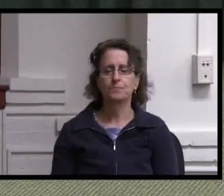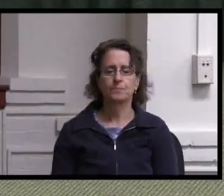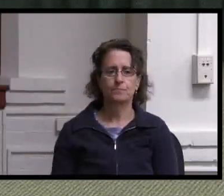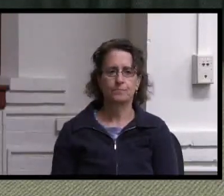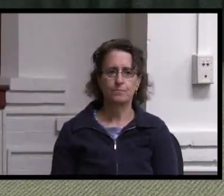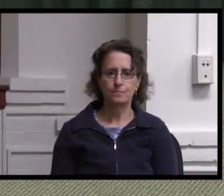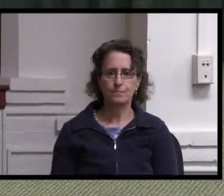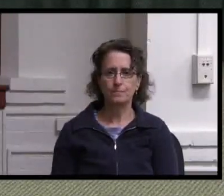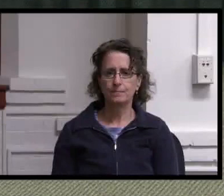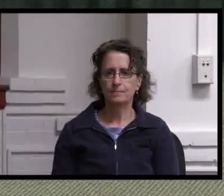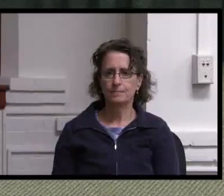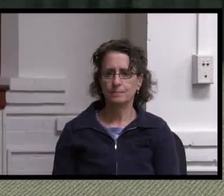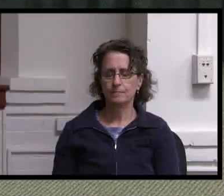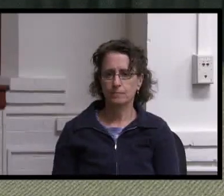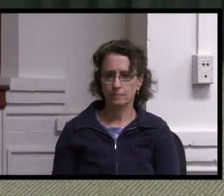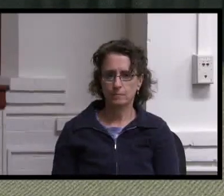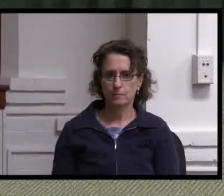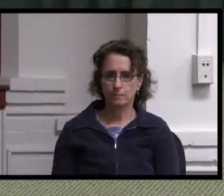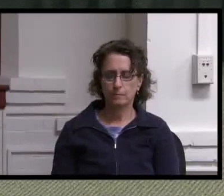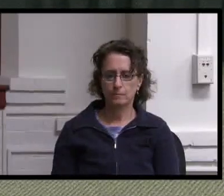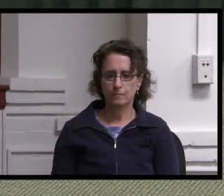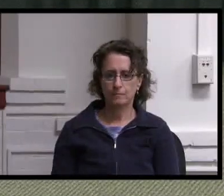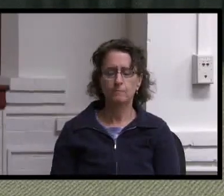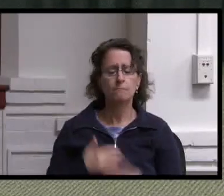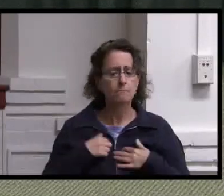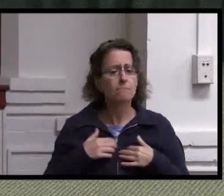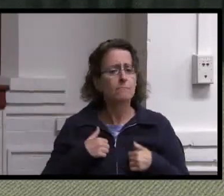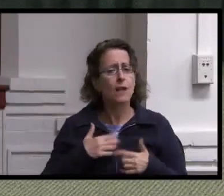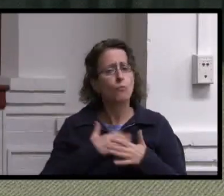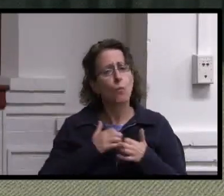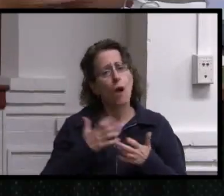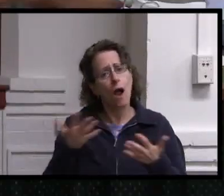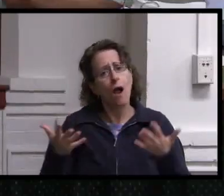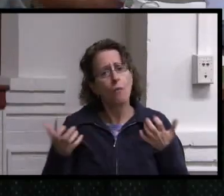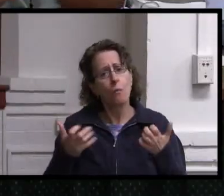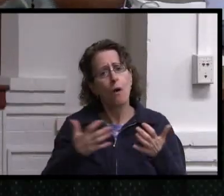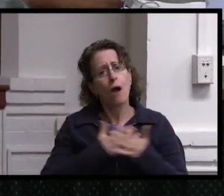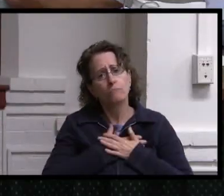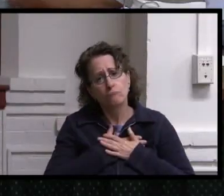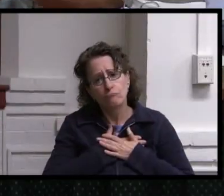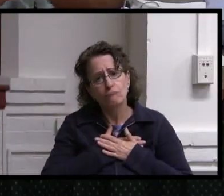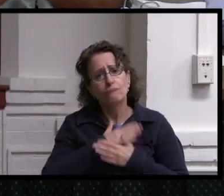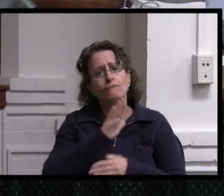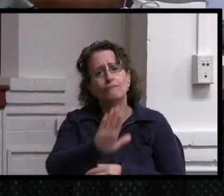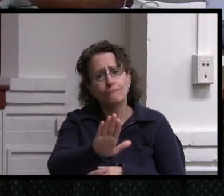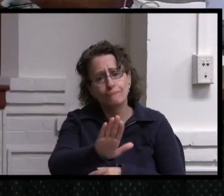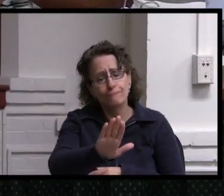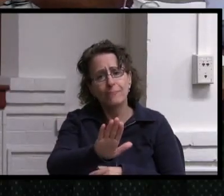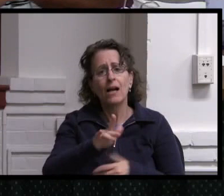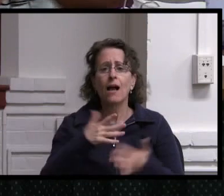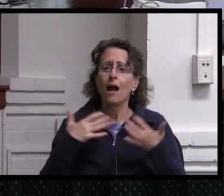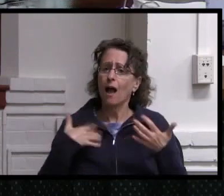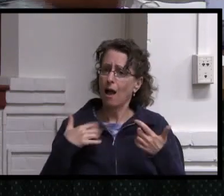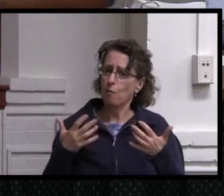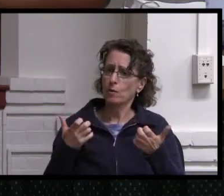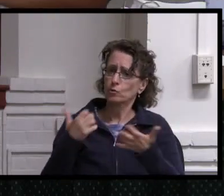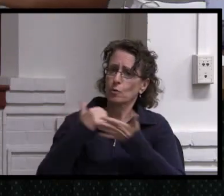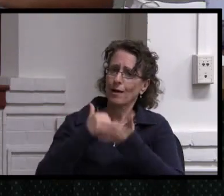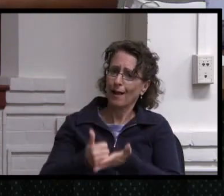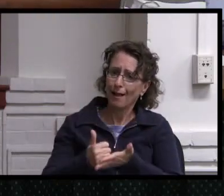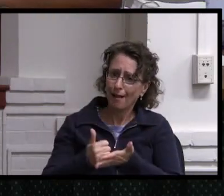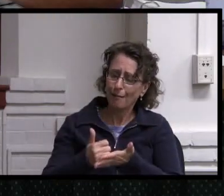it's the problem is you want to be compassionate, and you want to help out, but on the other hand,